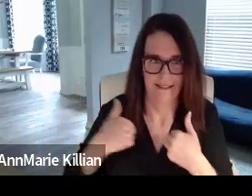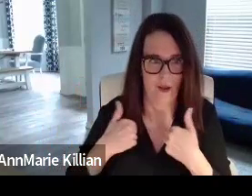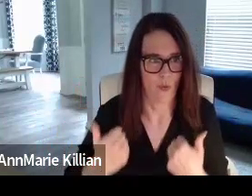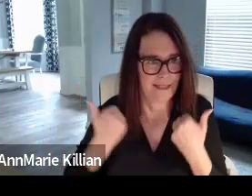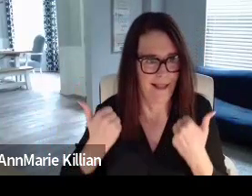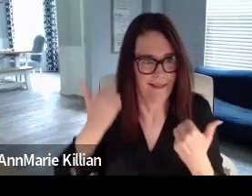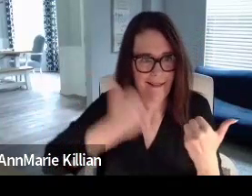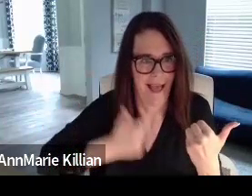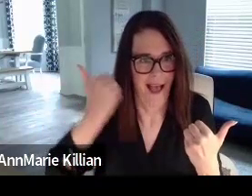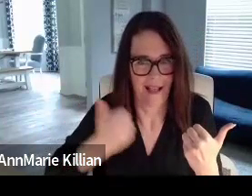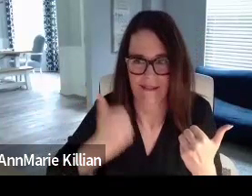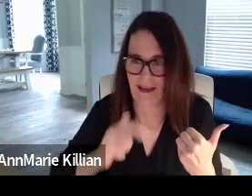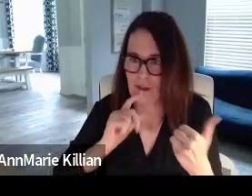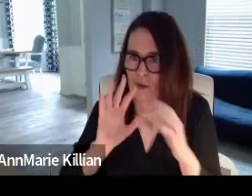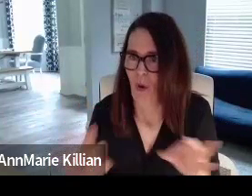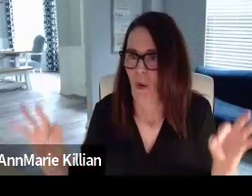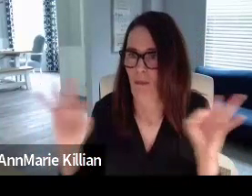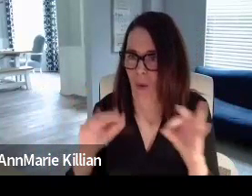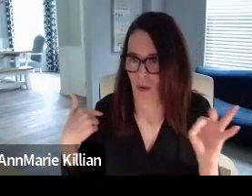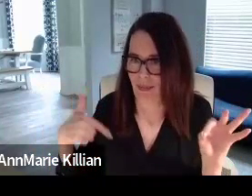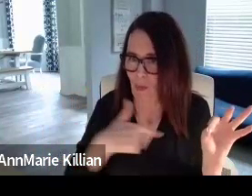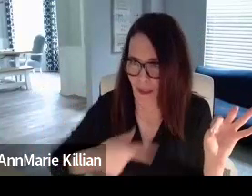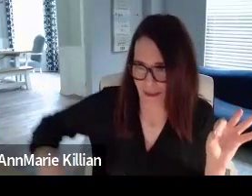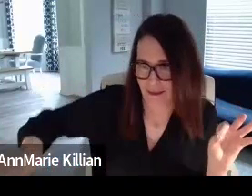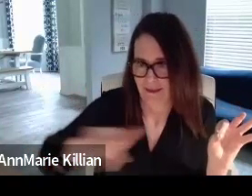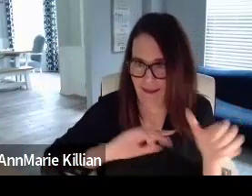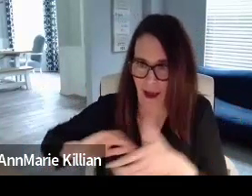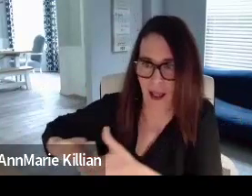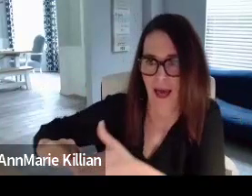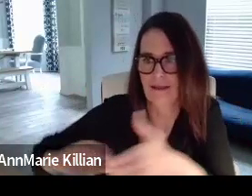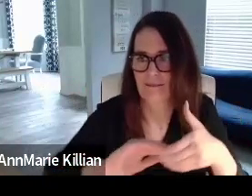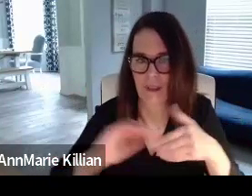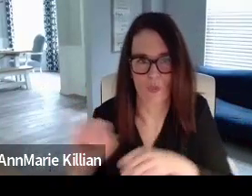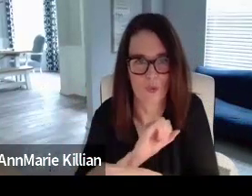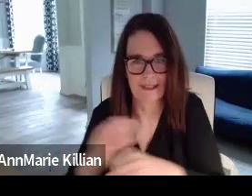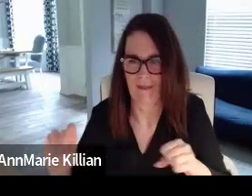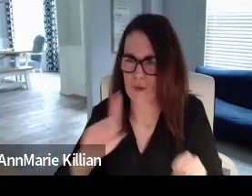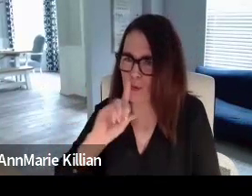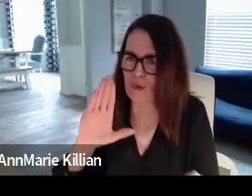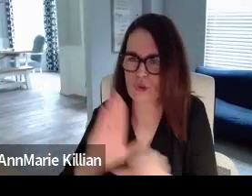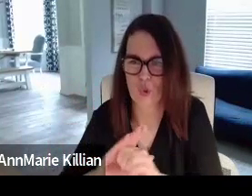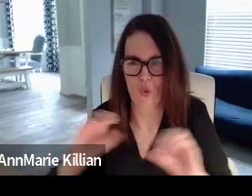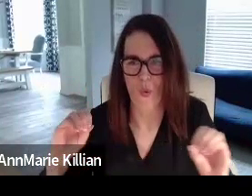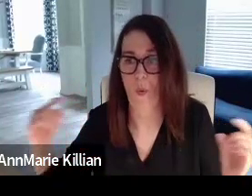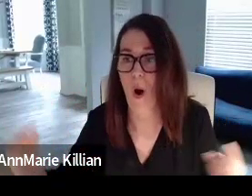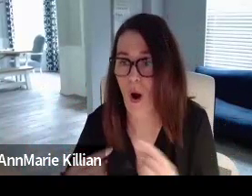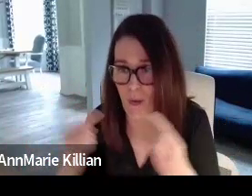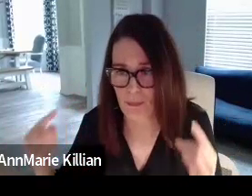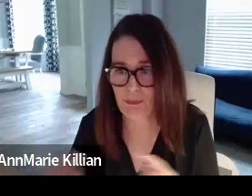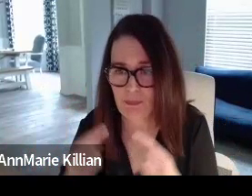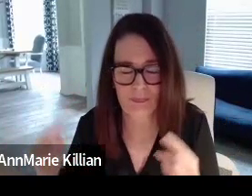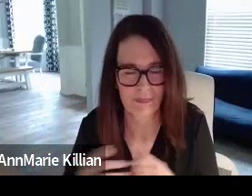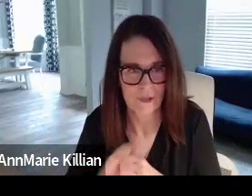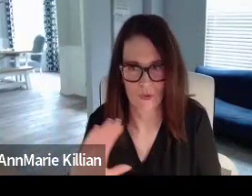AI's presence in our daily lives requires that we collectively work together to ensure